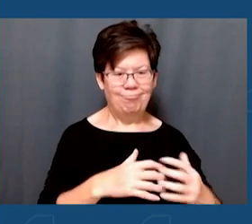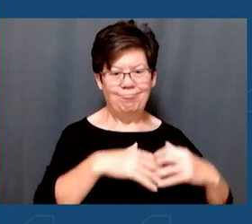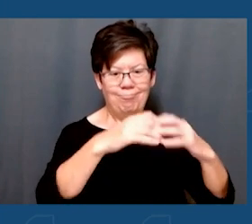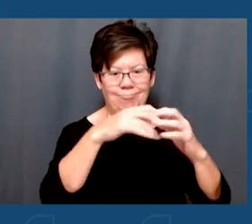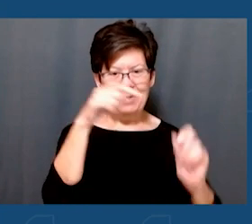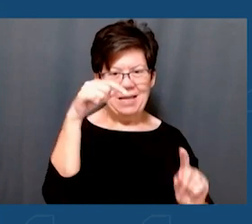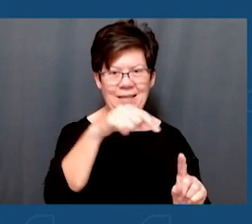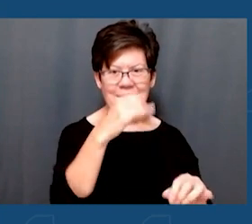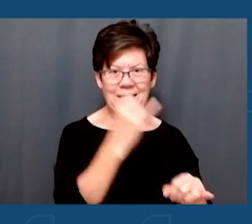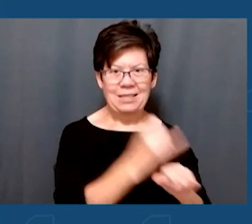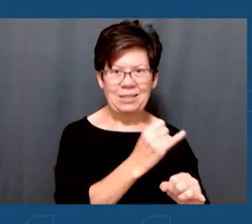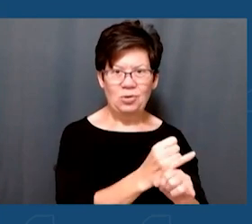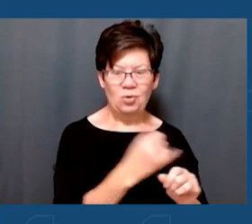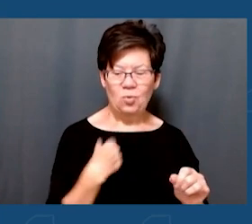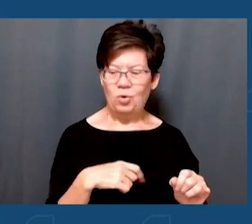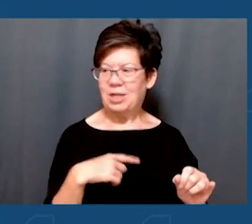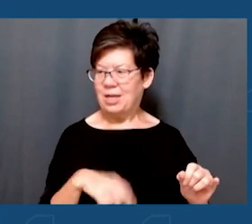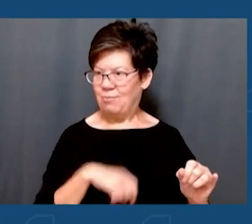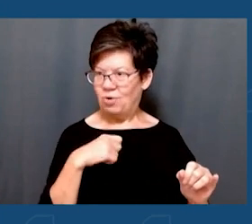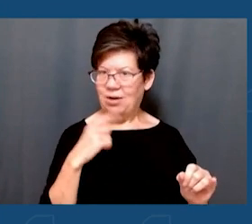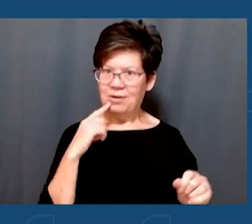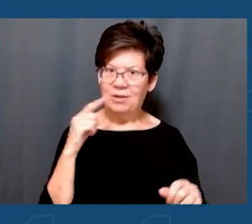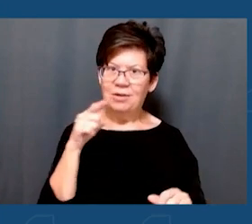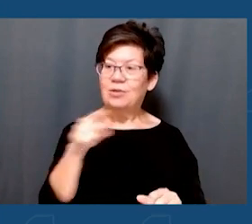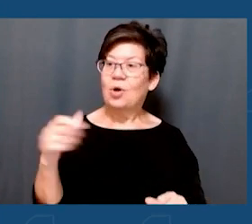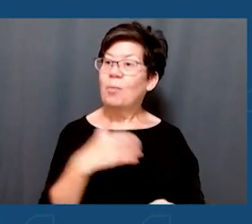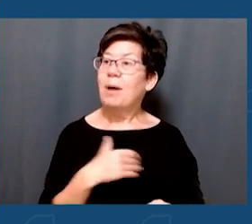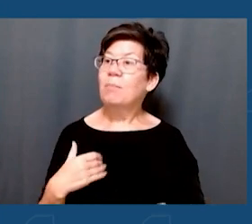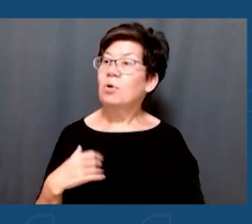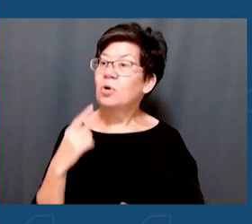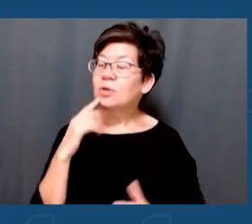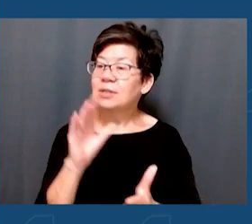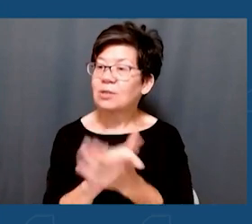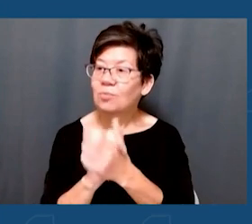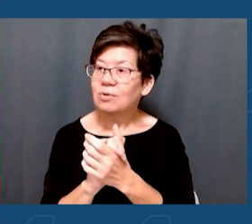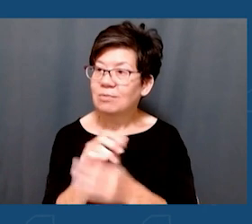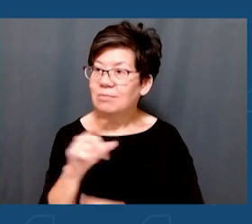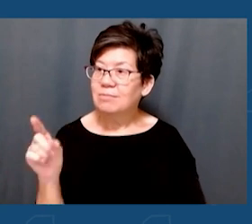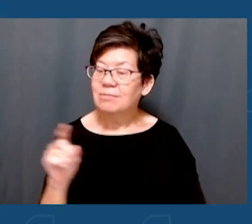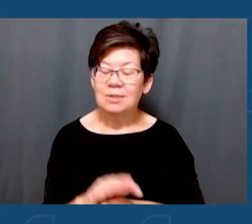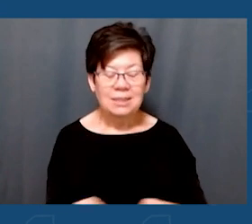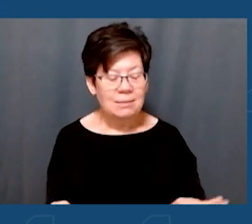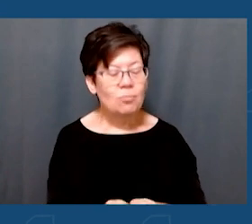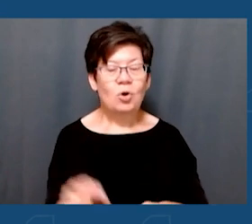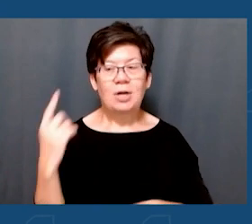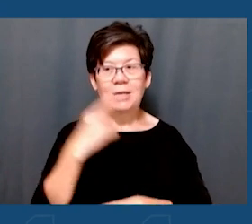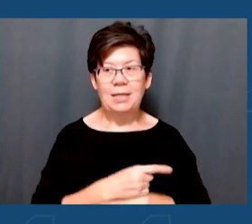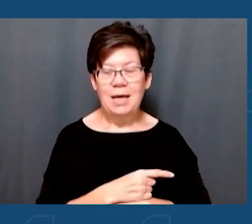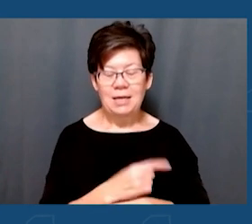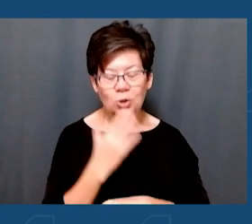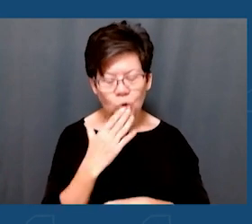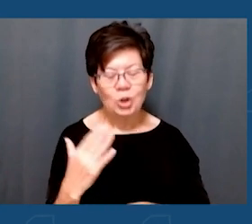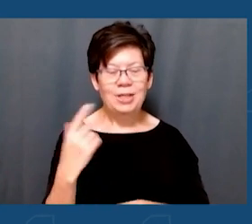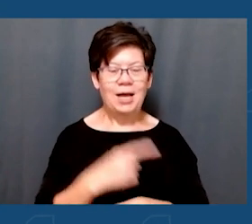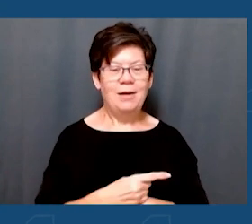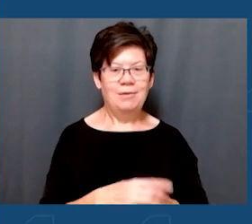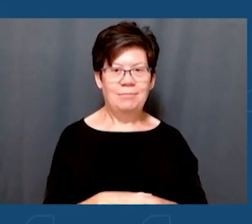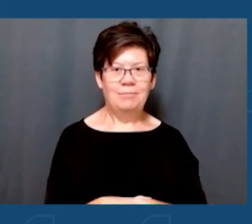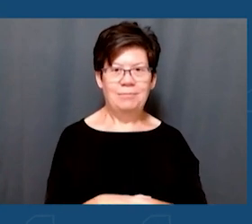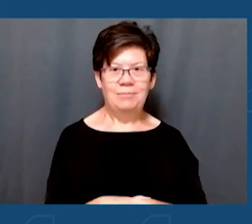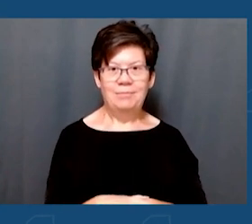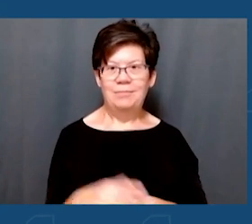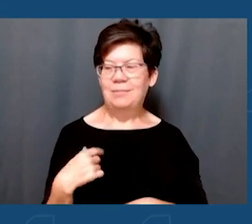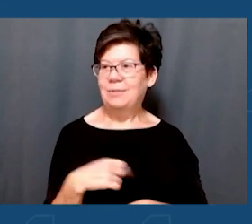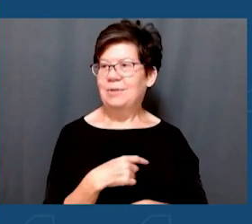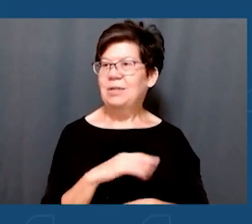the members of the Hispanic Heritage Council, congratulations. This is an important day, a good day, and we will